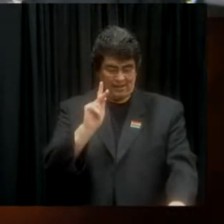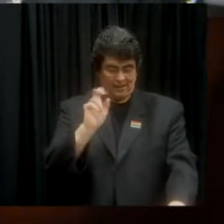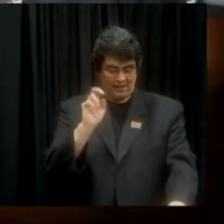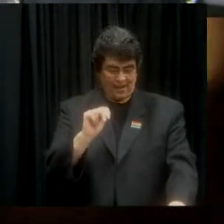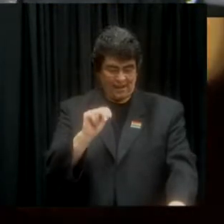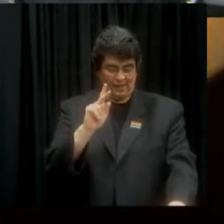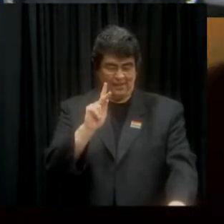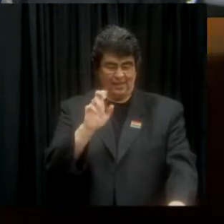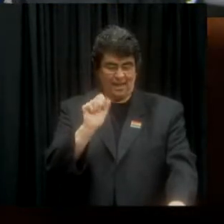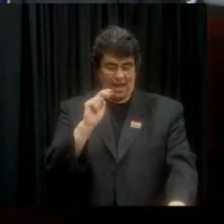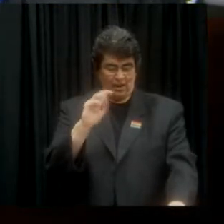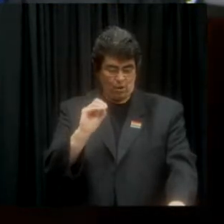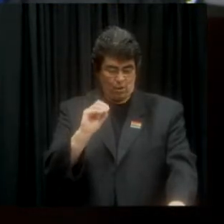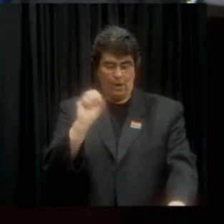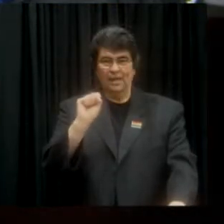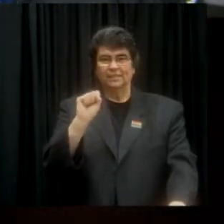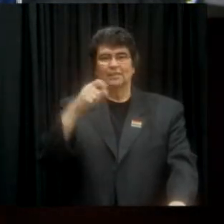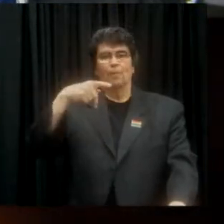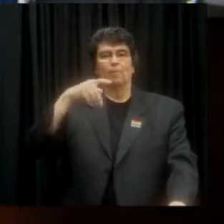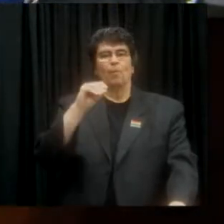Ken Keanu Esposadas.